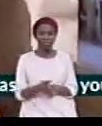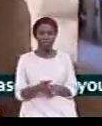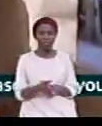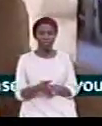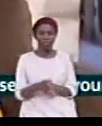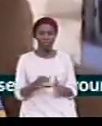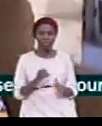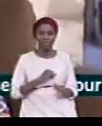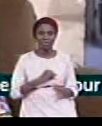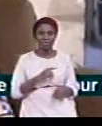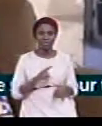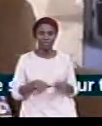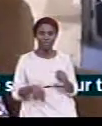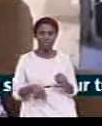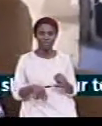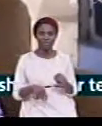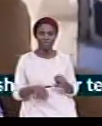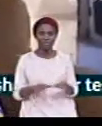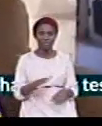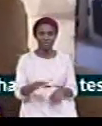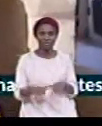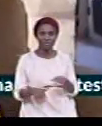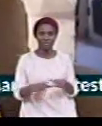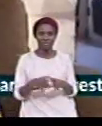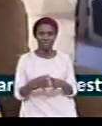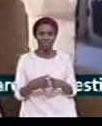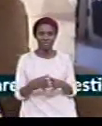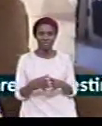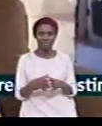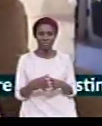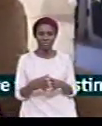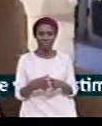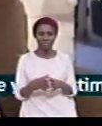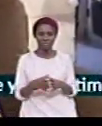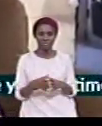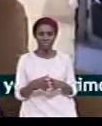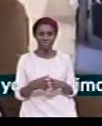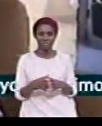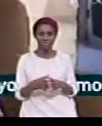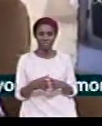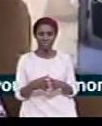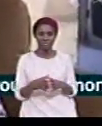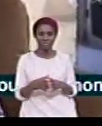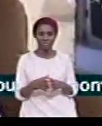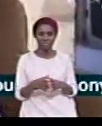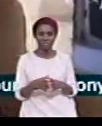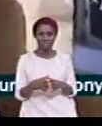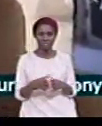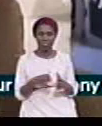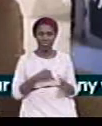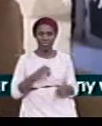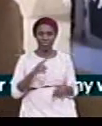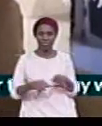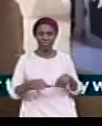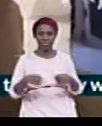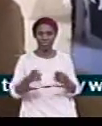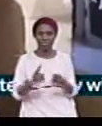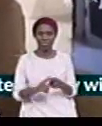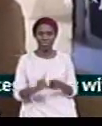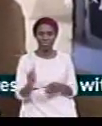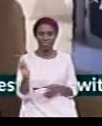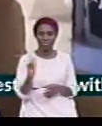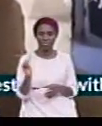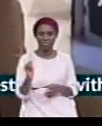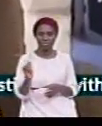I cannot walk. I have difficulty in walking and even going to the toilet. I will